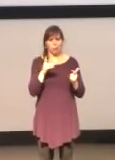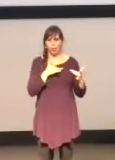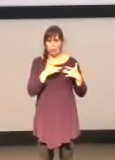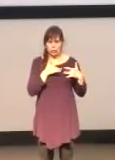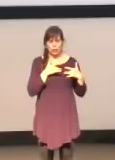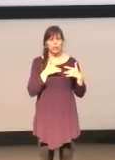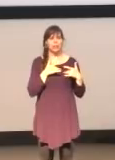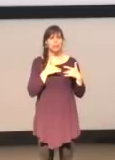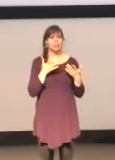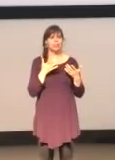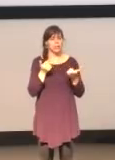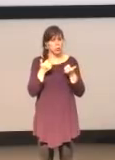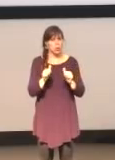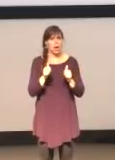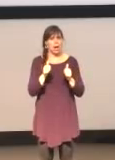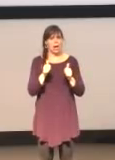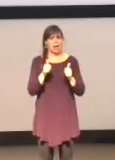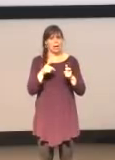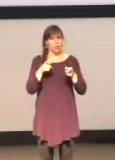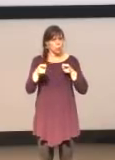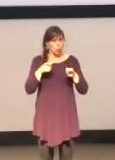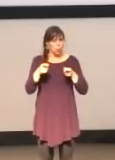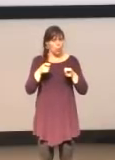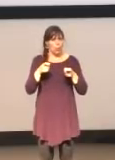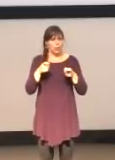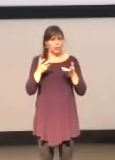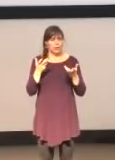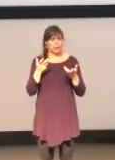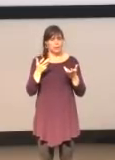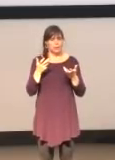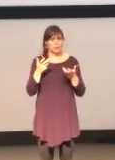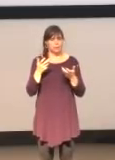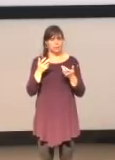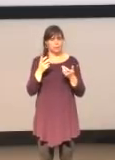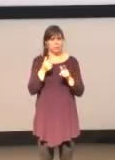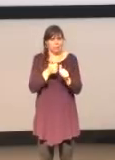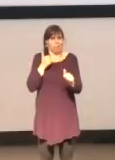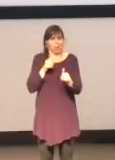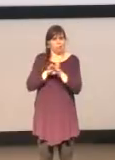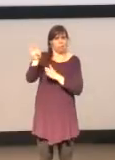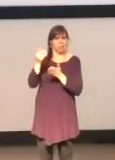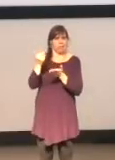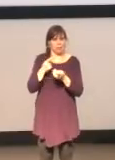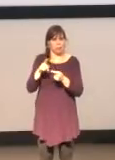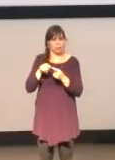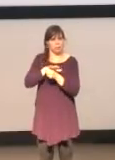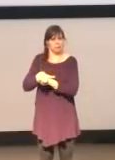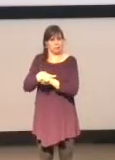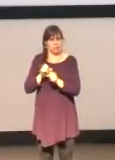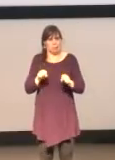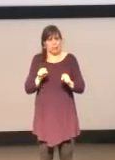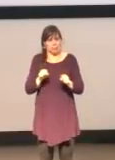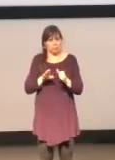about, trying to control another surge, or trying to tamp down the